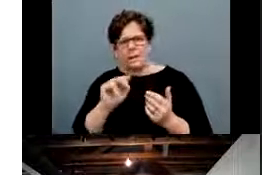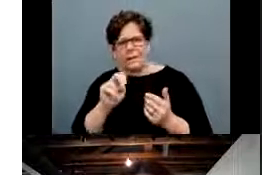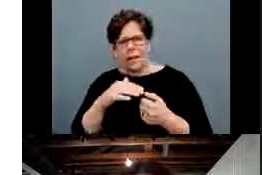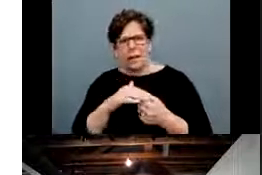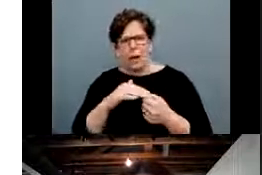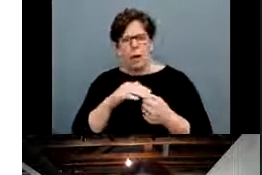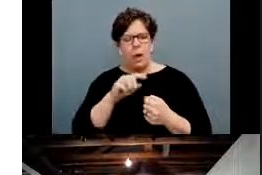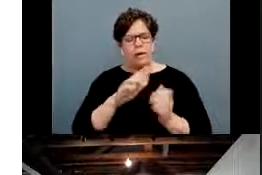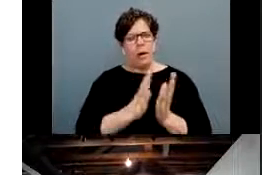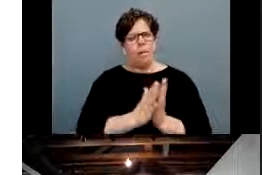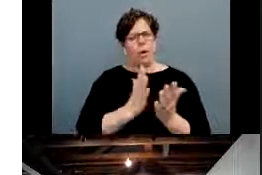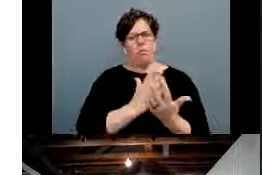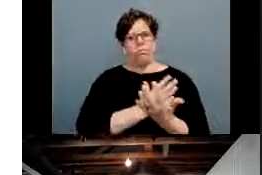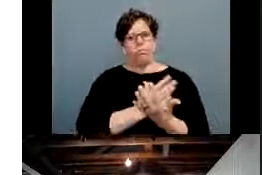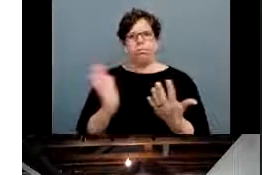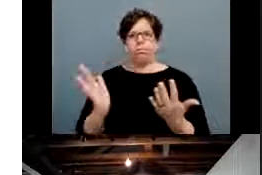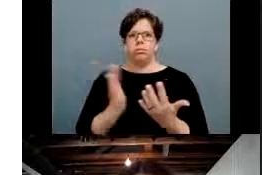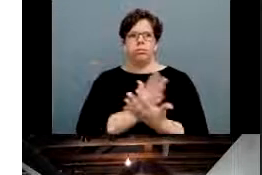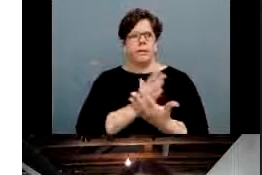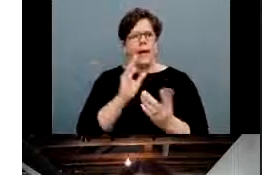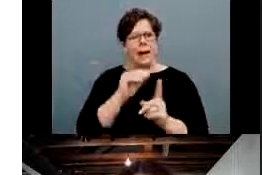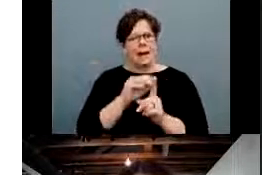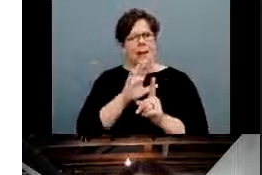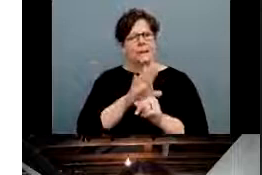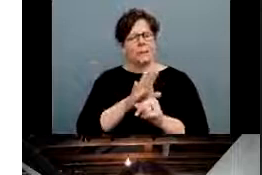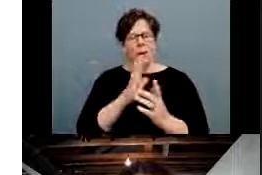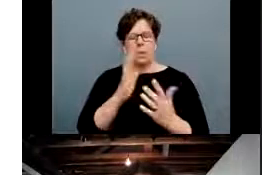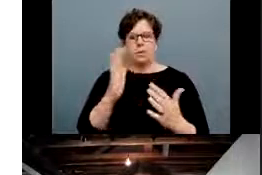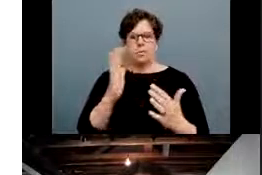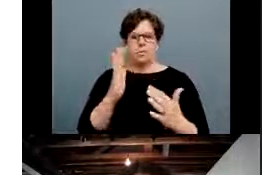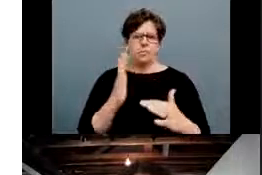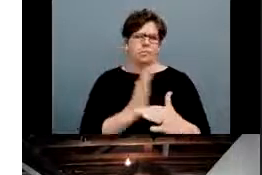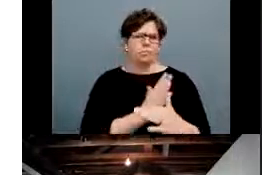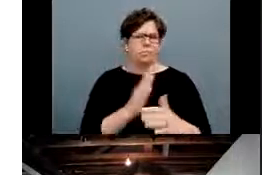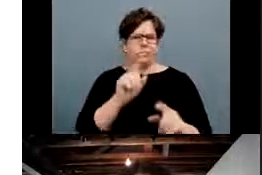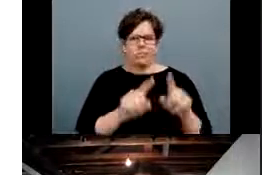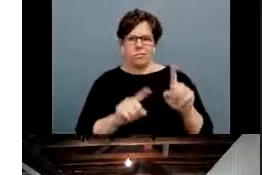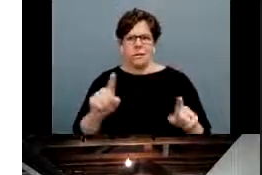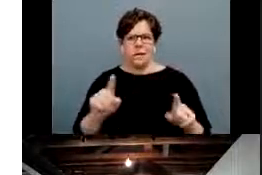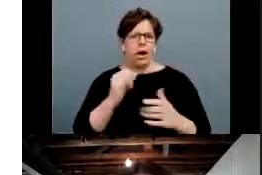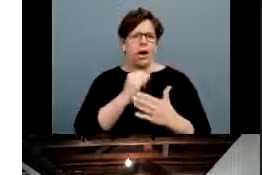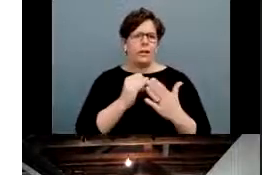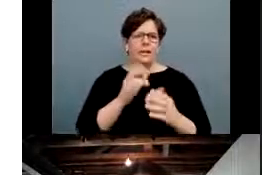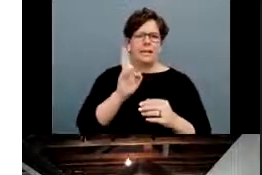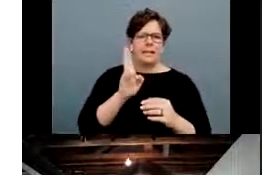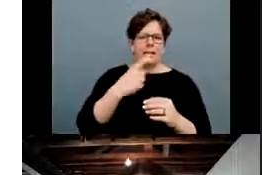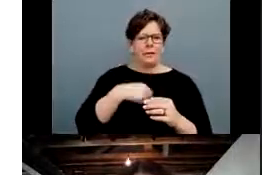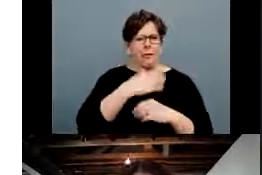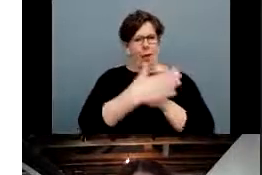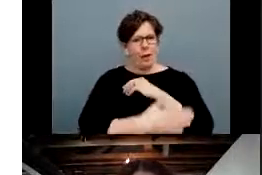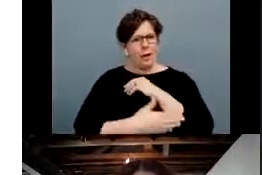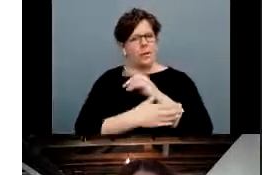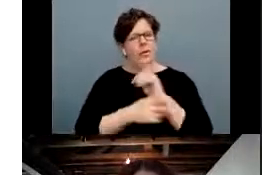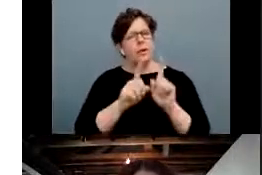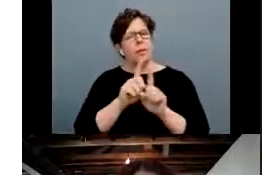great breadth of, give them an introduction to the great breadth of artistic heritage in our country. But I also like to think, for